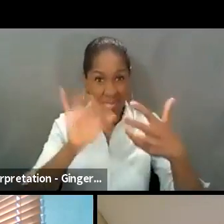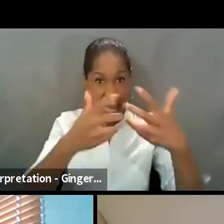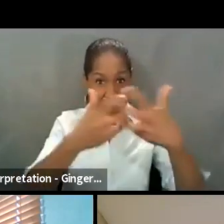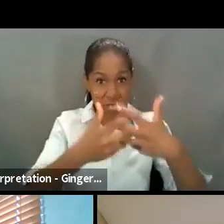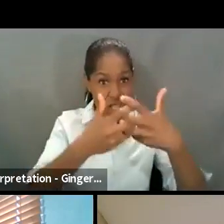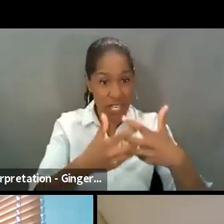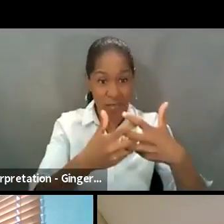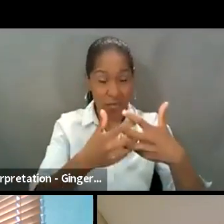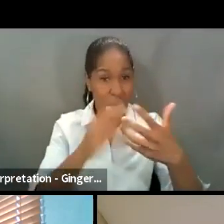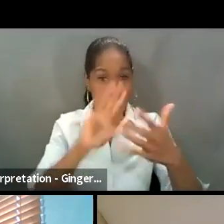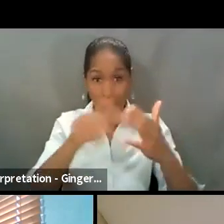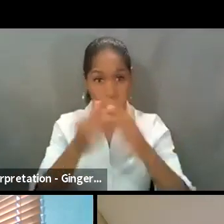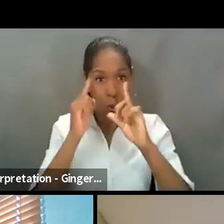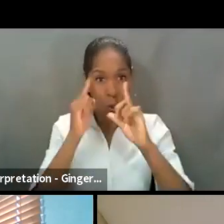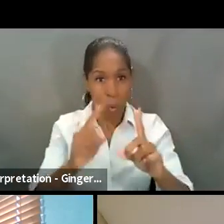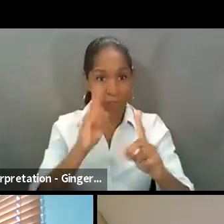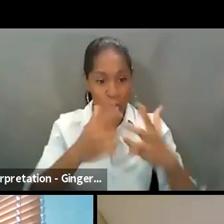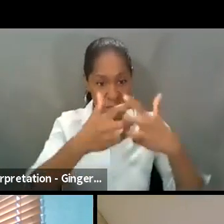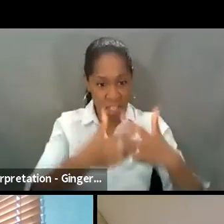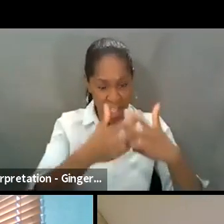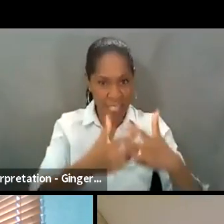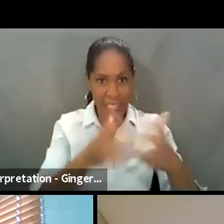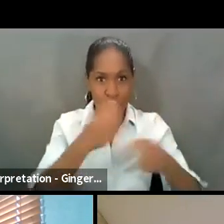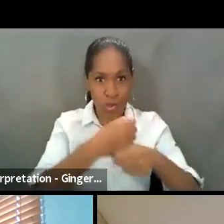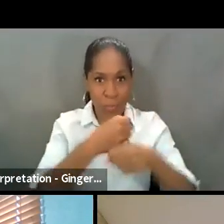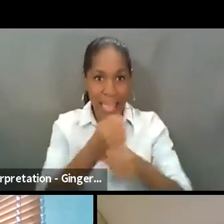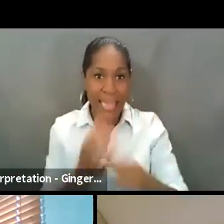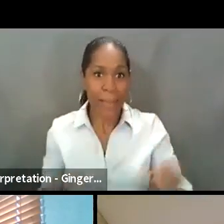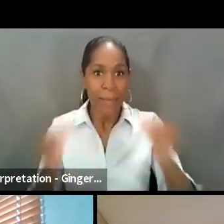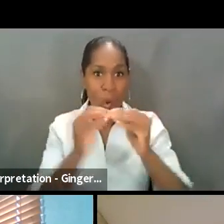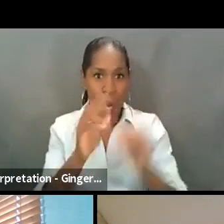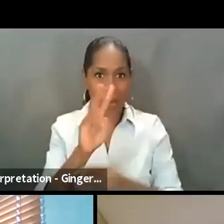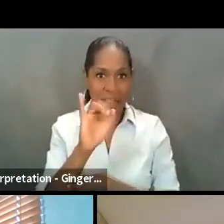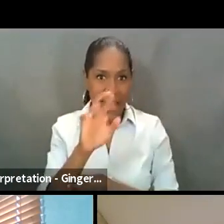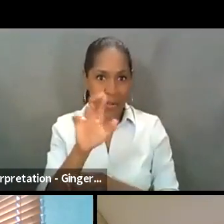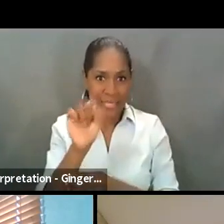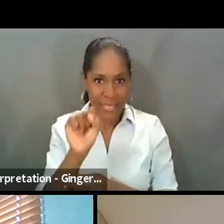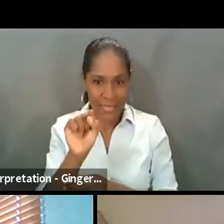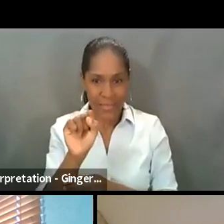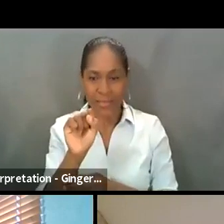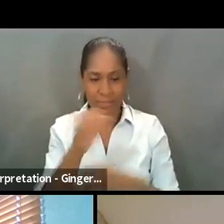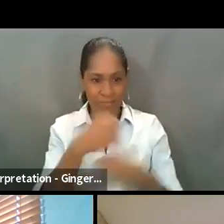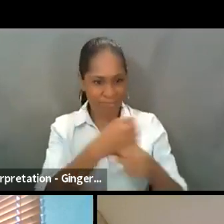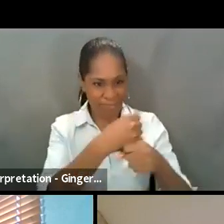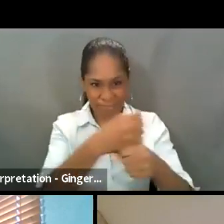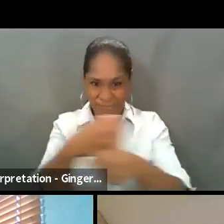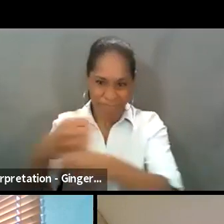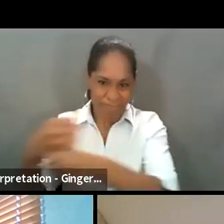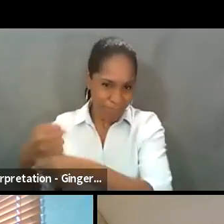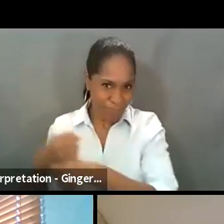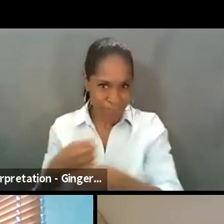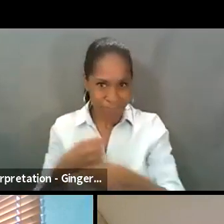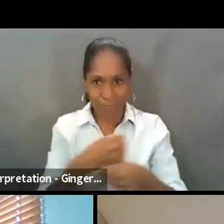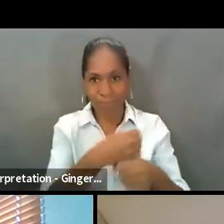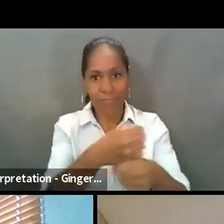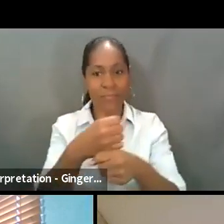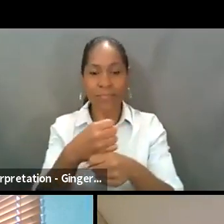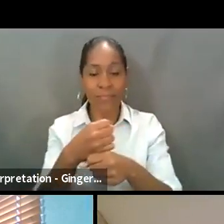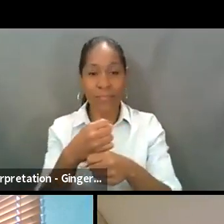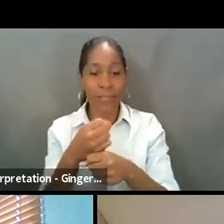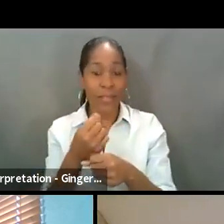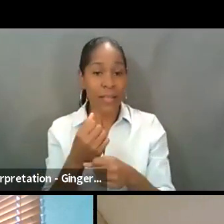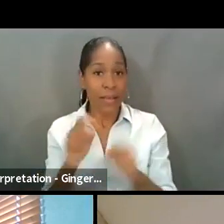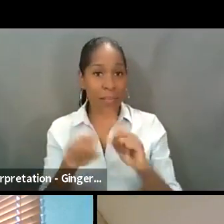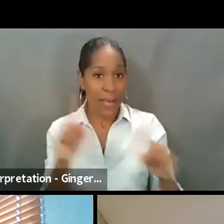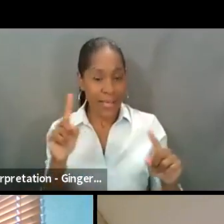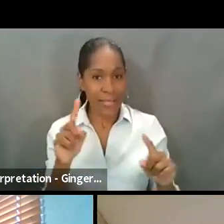it does, and that is all that it is packaged to do. And it can't actually do that